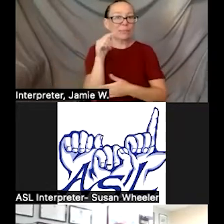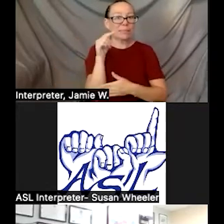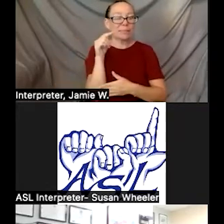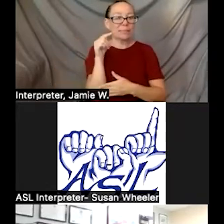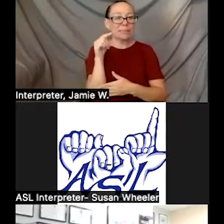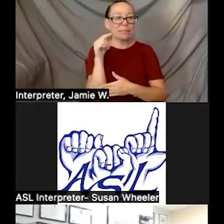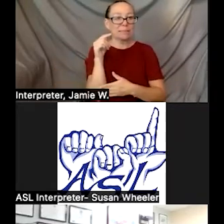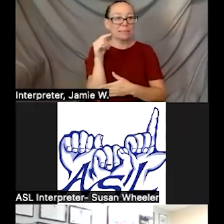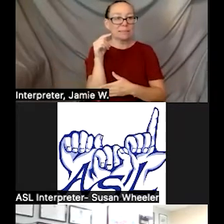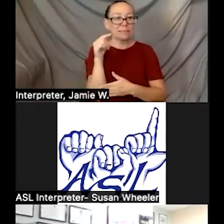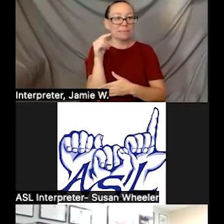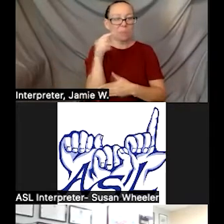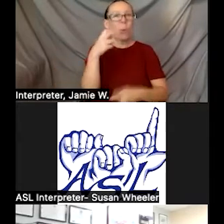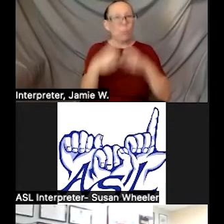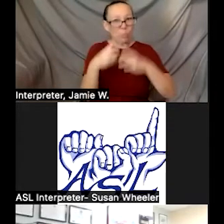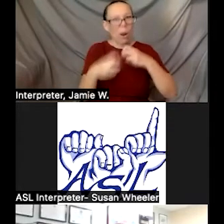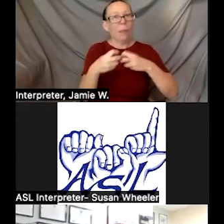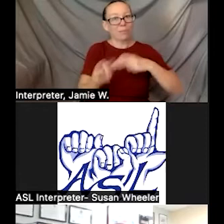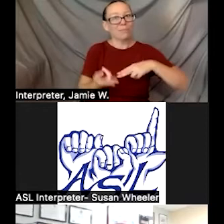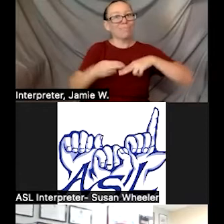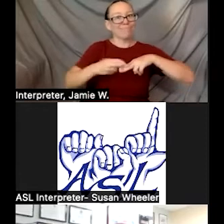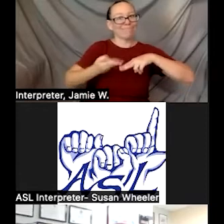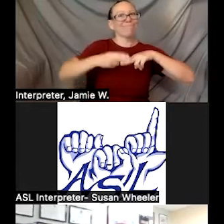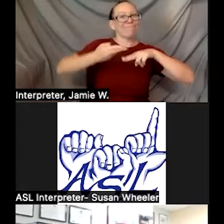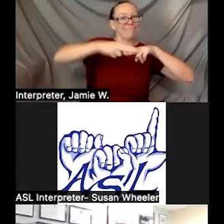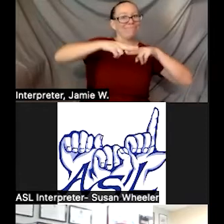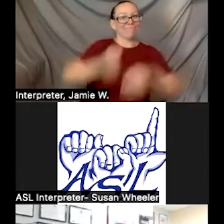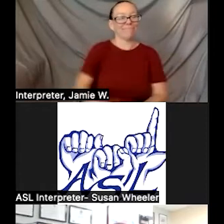incidents increase. Next.